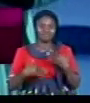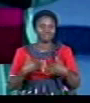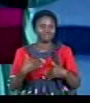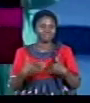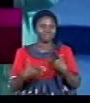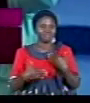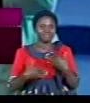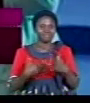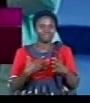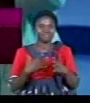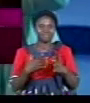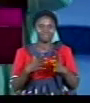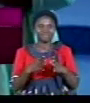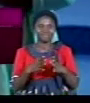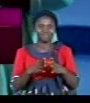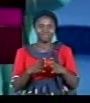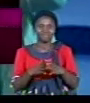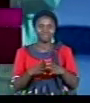It just happened this evening.